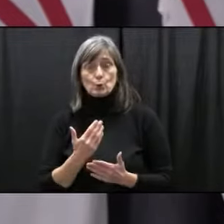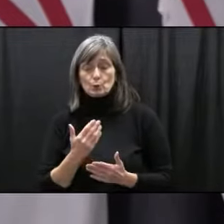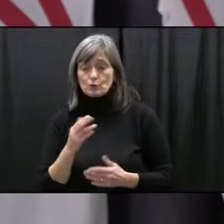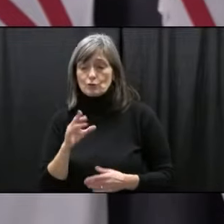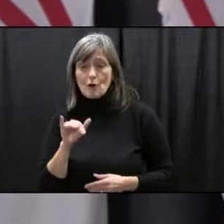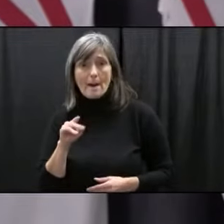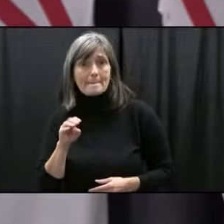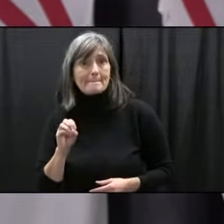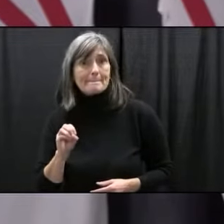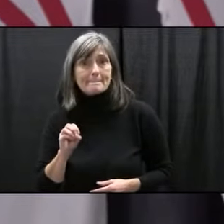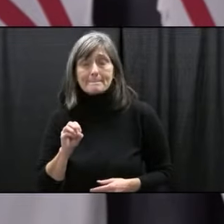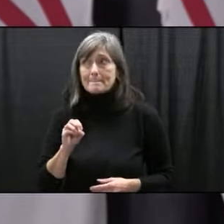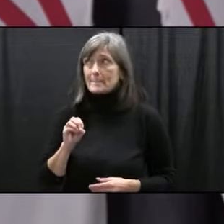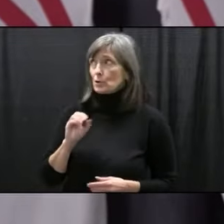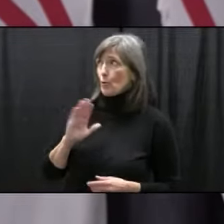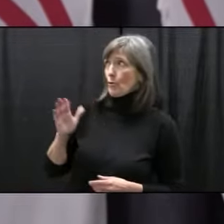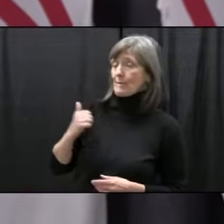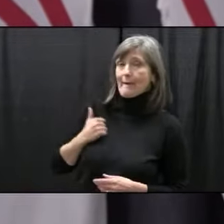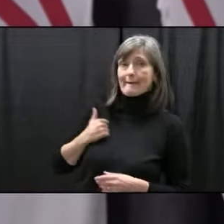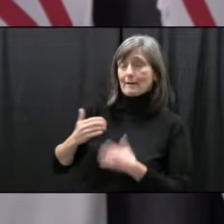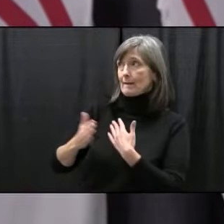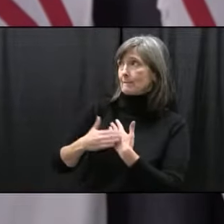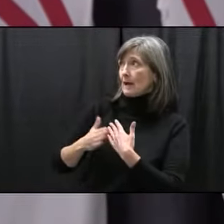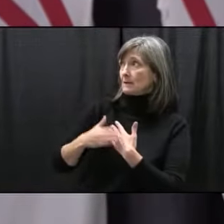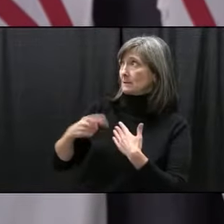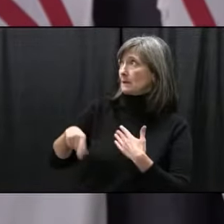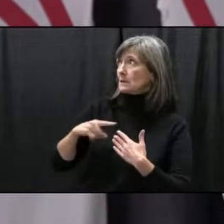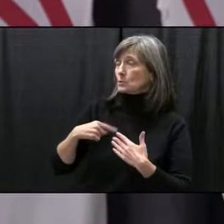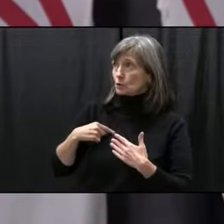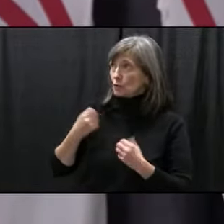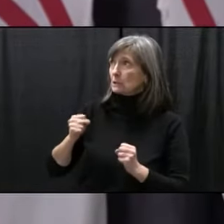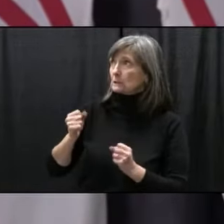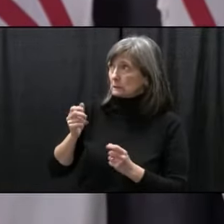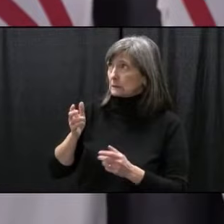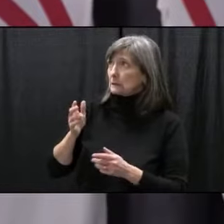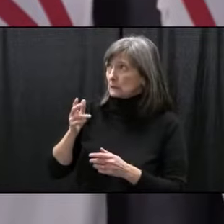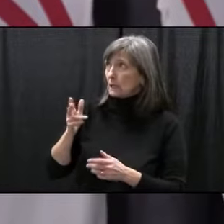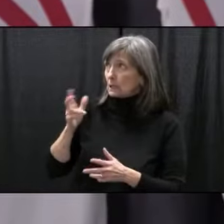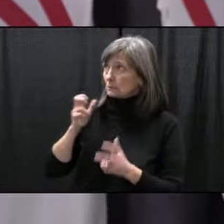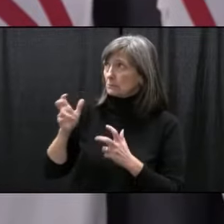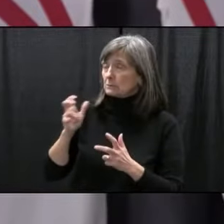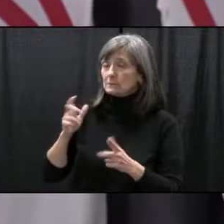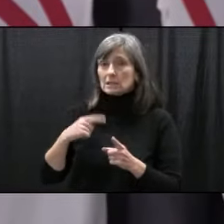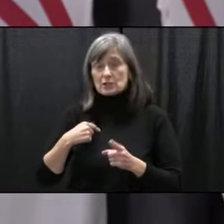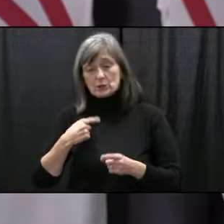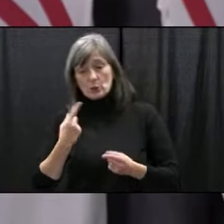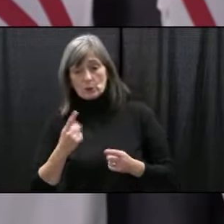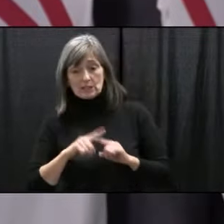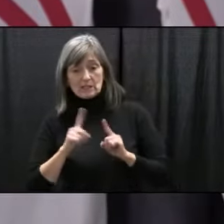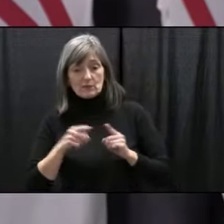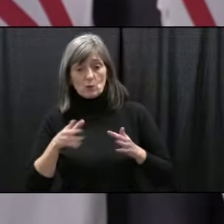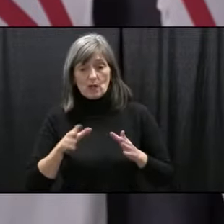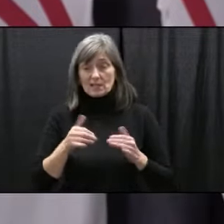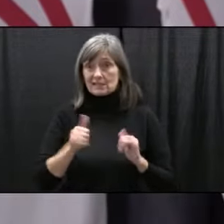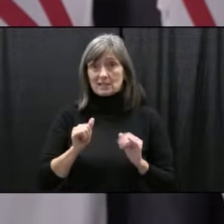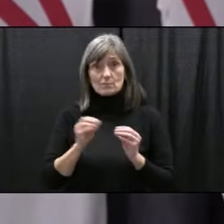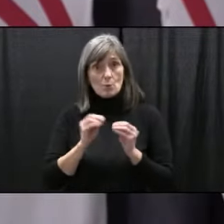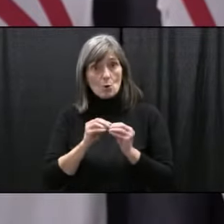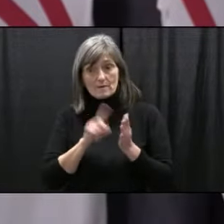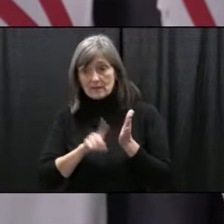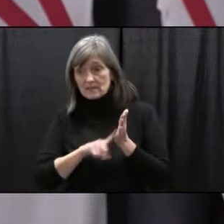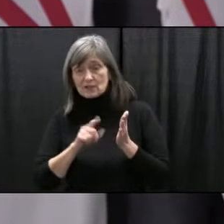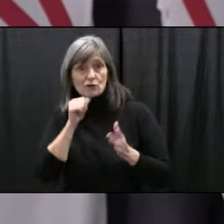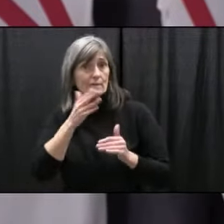from people throughout the country, and you know, there's different permutations of where this could have gone and still can go, I suppose.